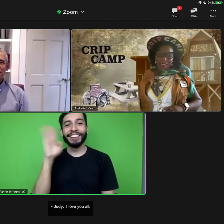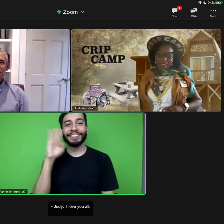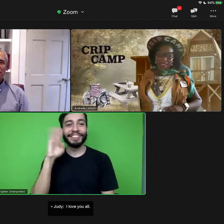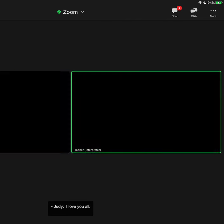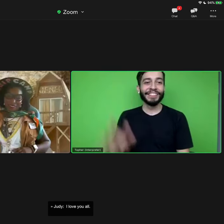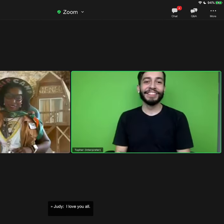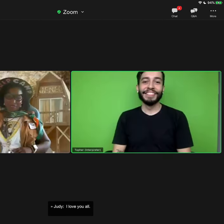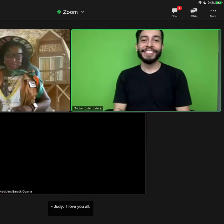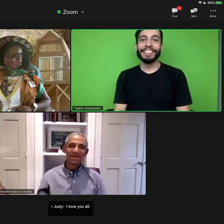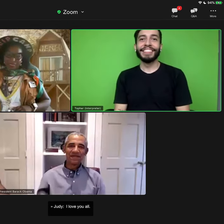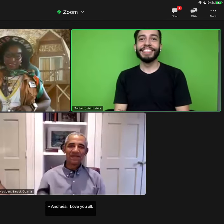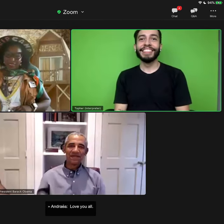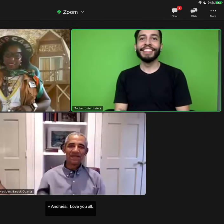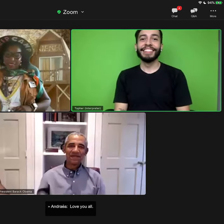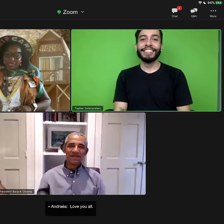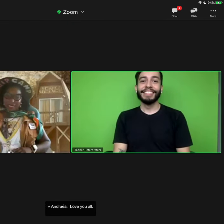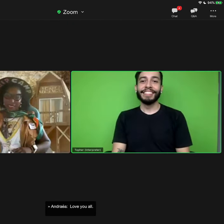Bye-bye. Bye.